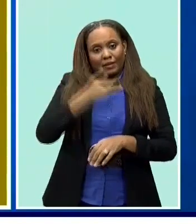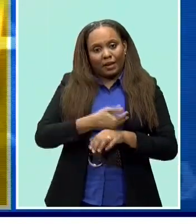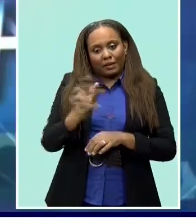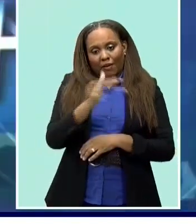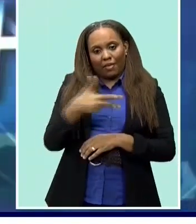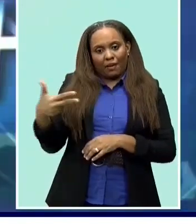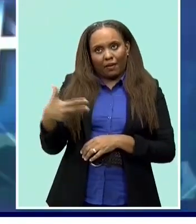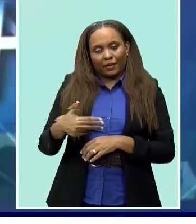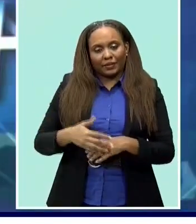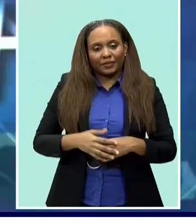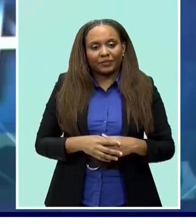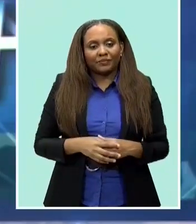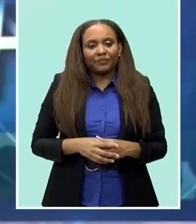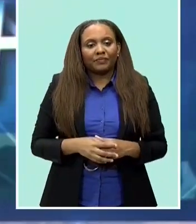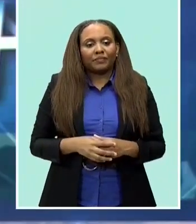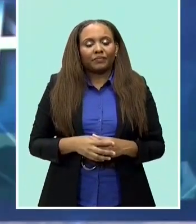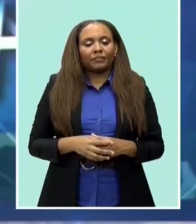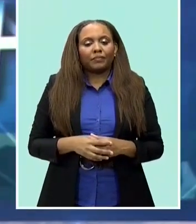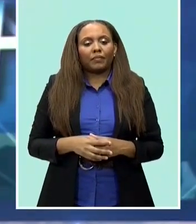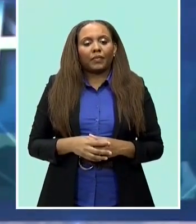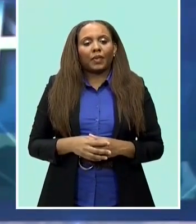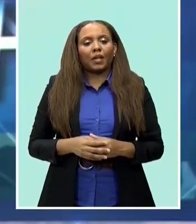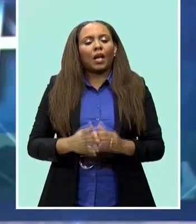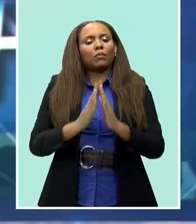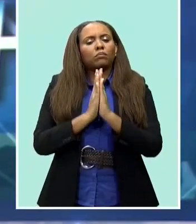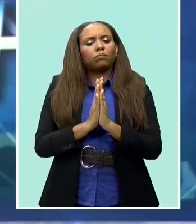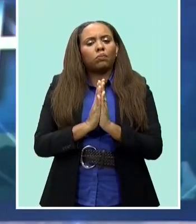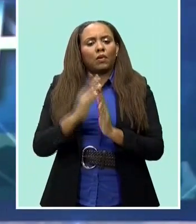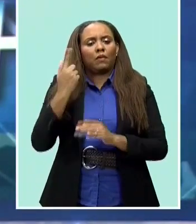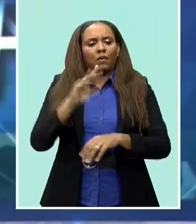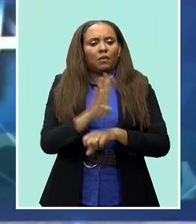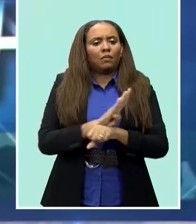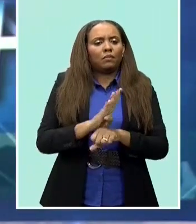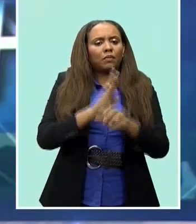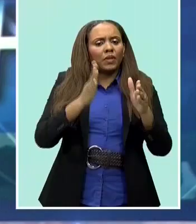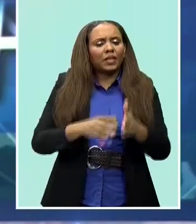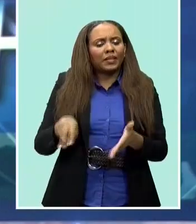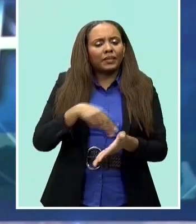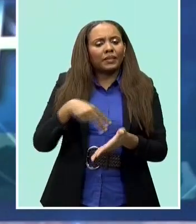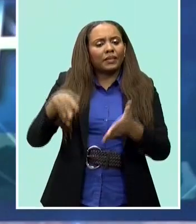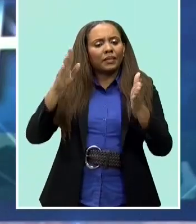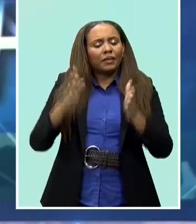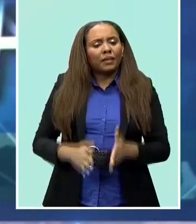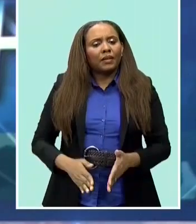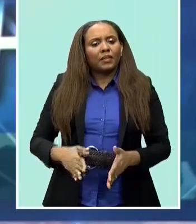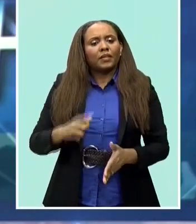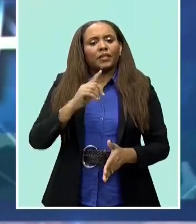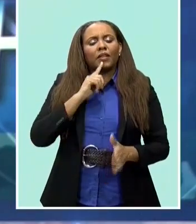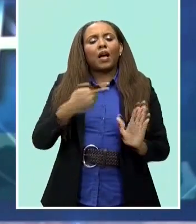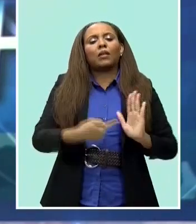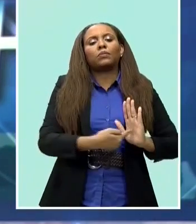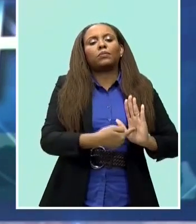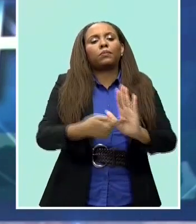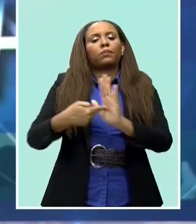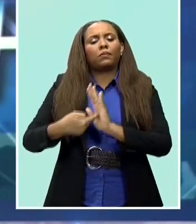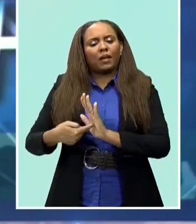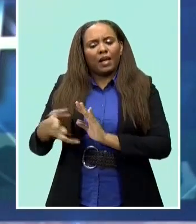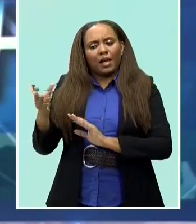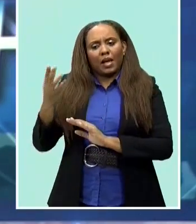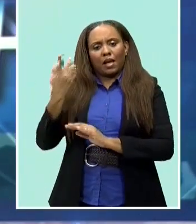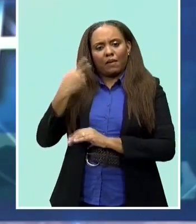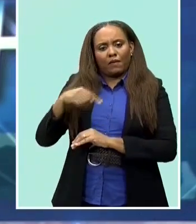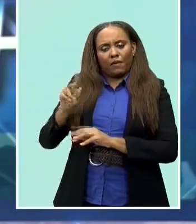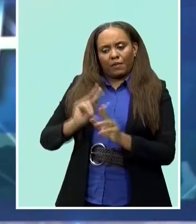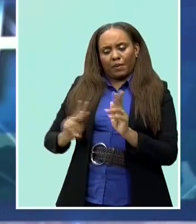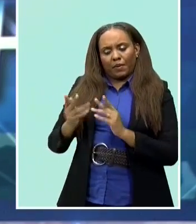third. An appeal has been made for Barbadian dancers to be given the recognition they deserve. It's coming from Assistant Public